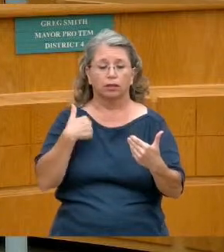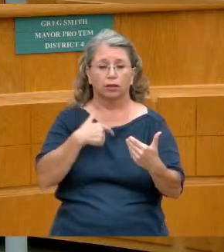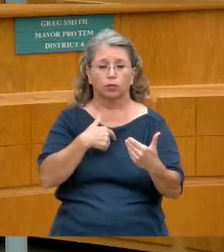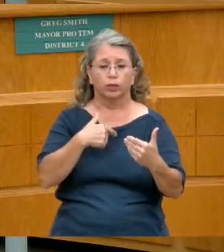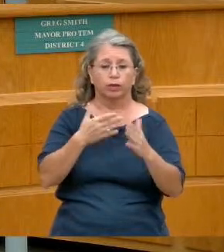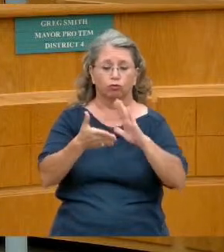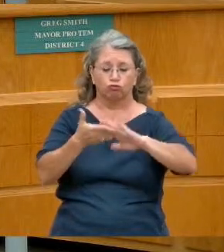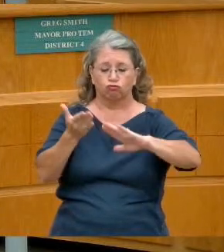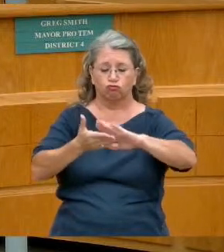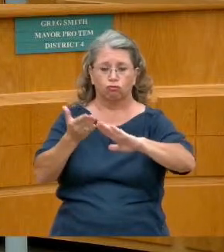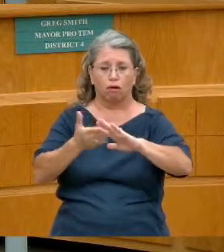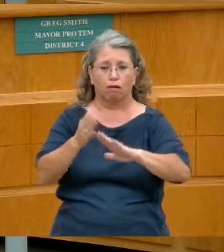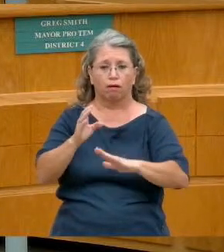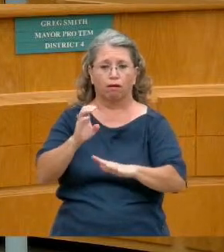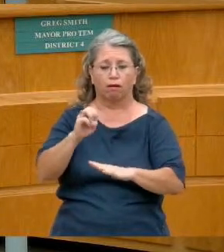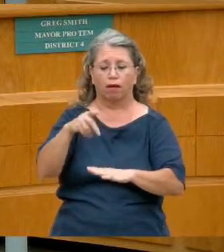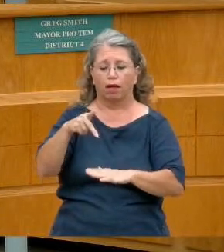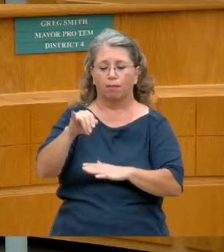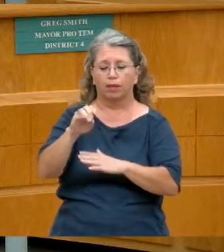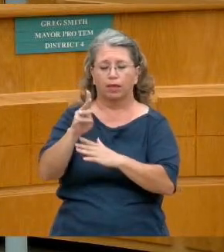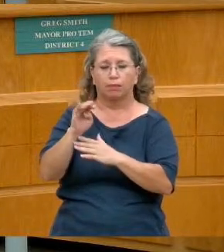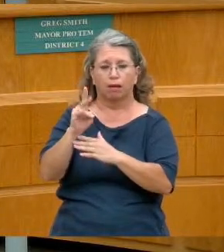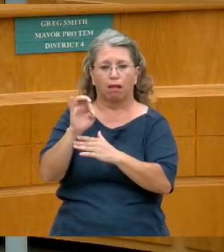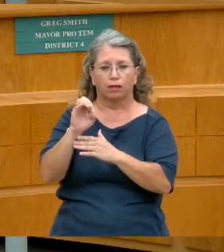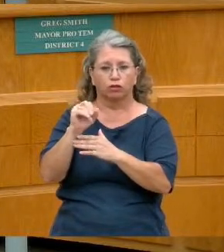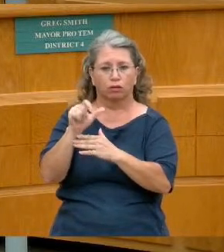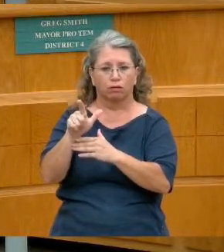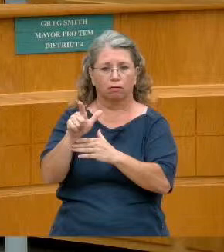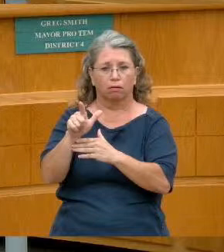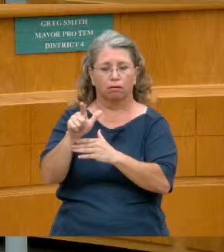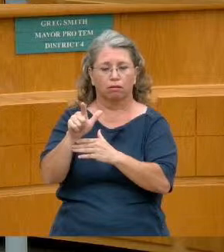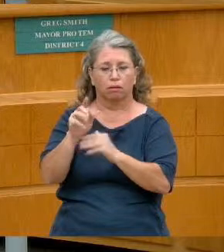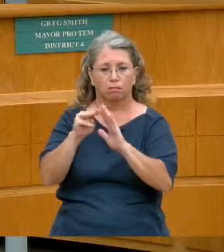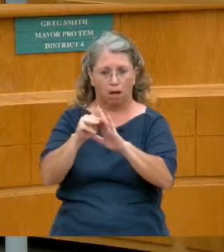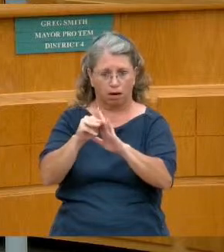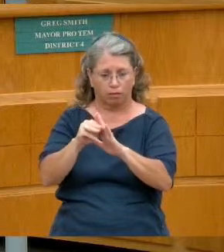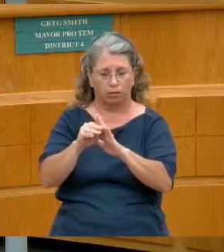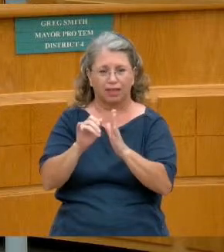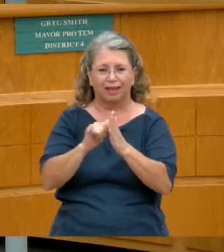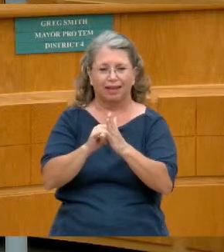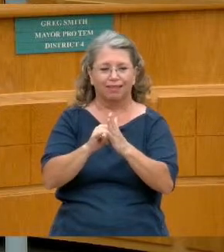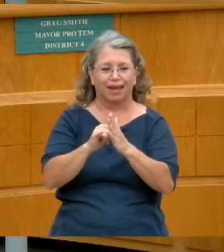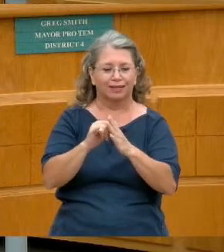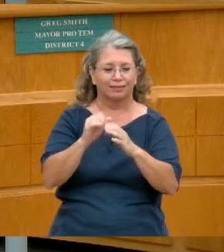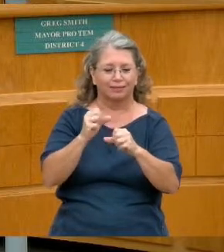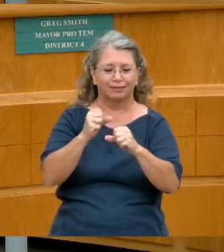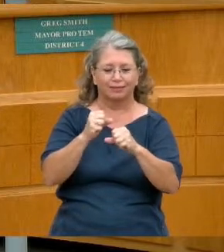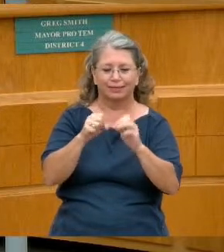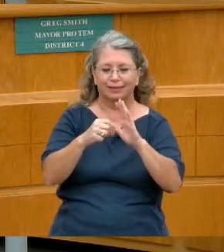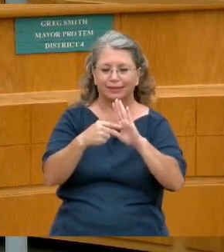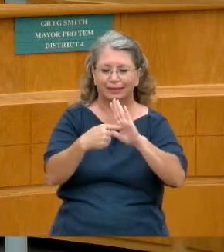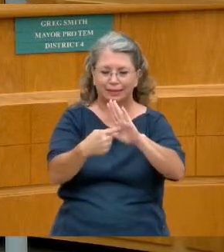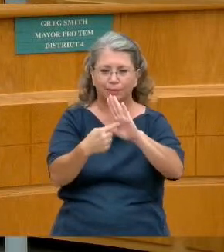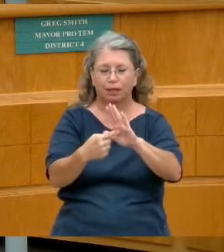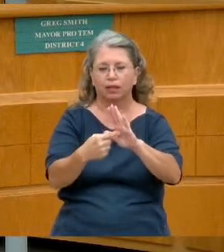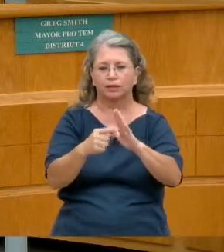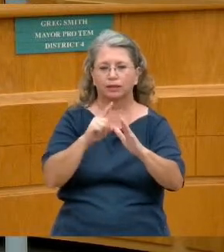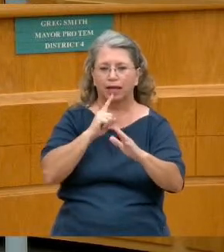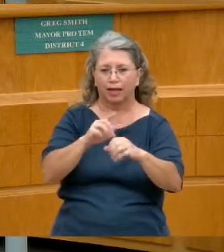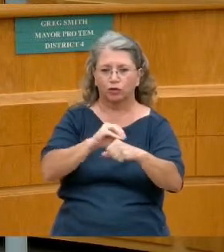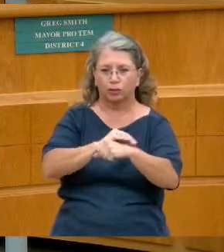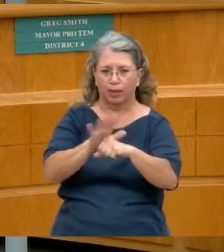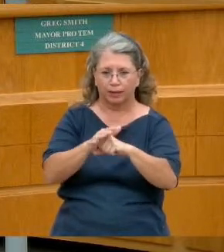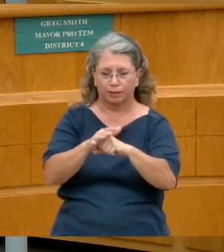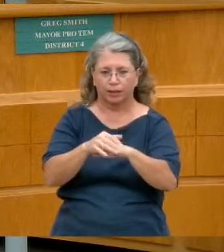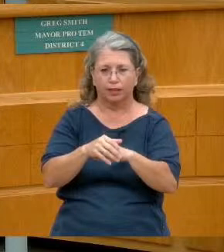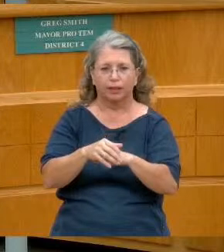epidemiological model or two that simulate the actual pandemic. So it's not just a statistical procedure of taking a line and how